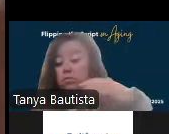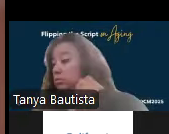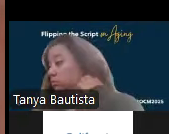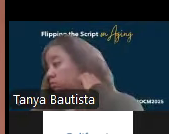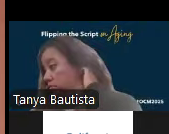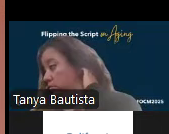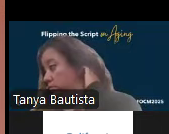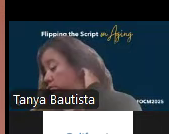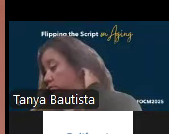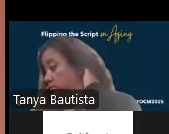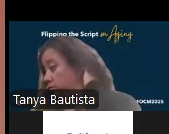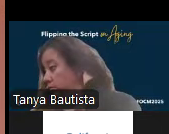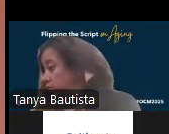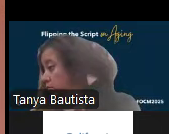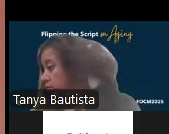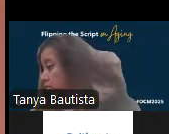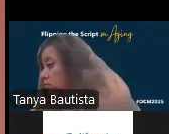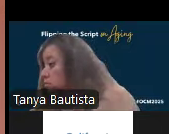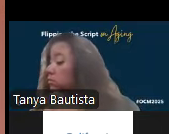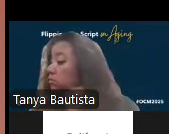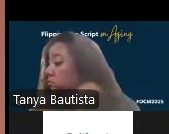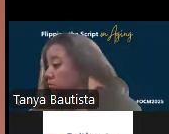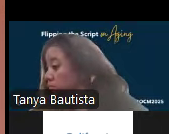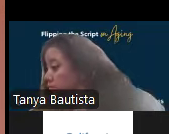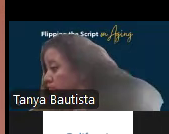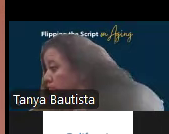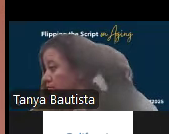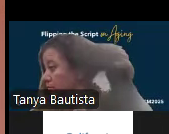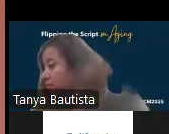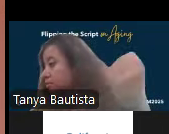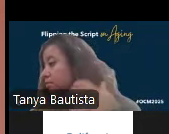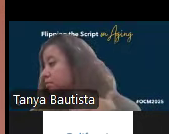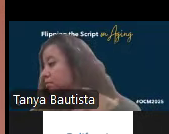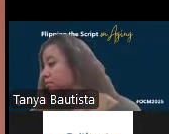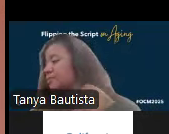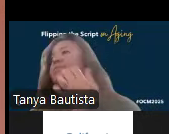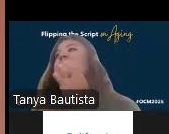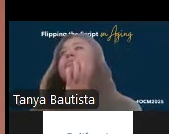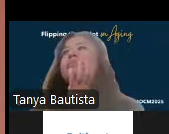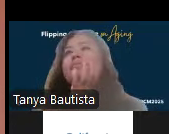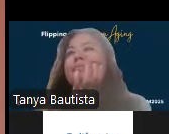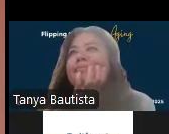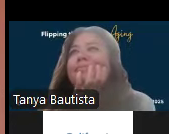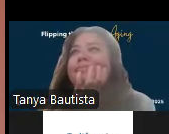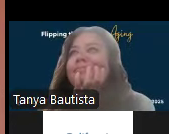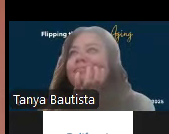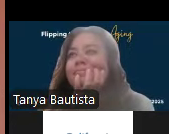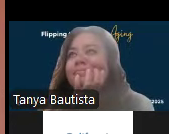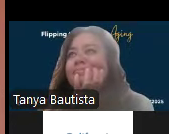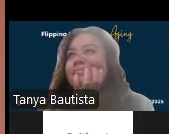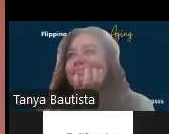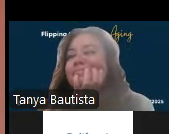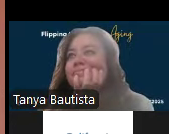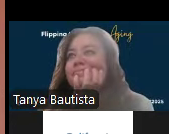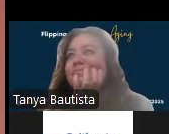effects. As I get older, I like to do a lot of things that I didn't do before. And